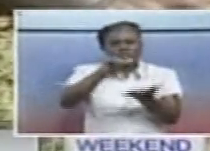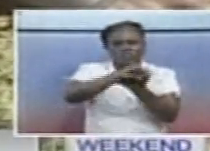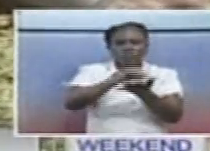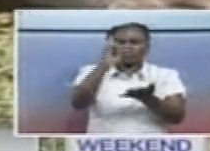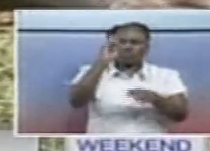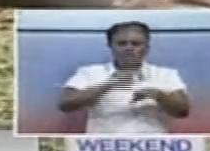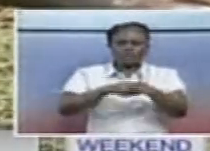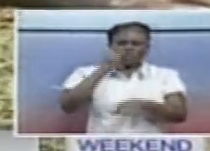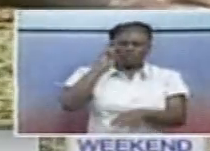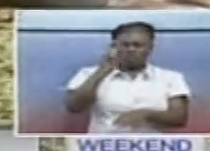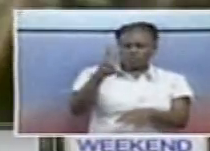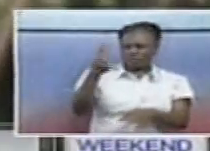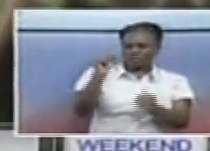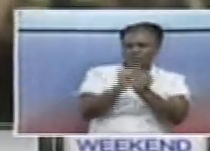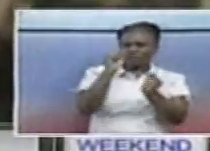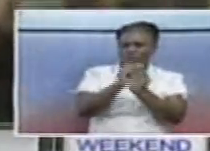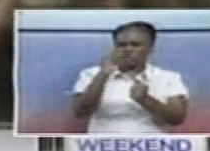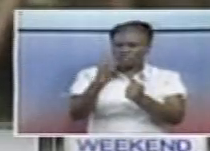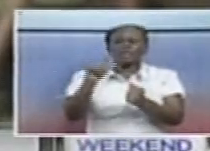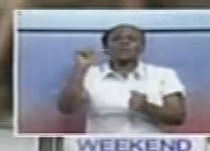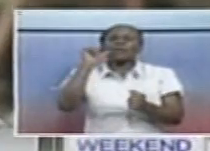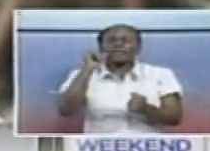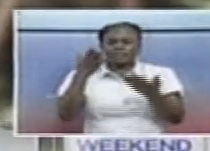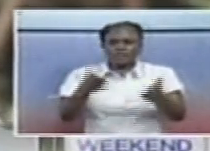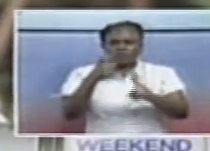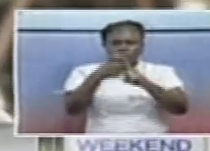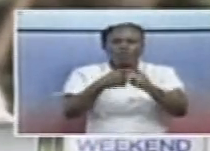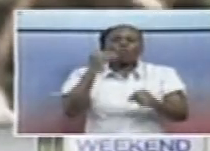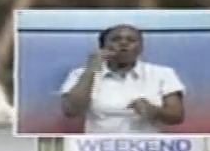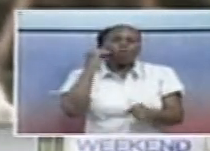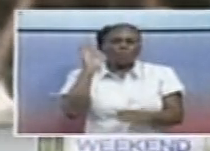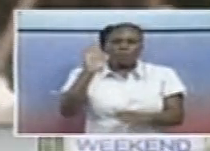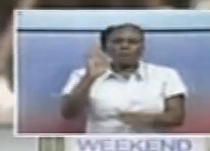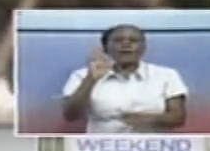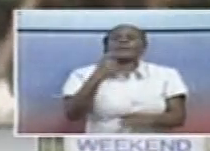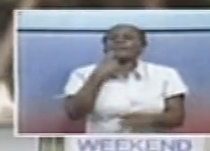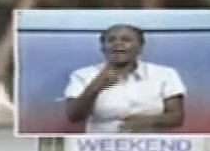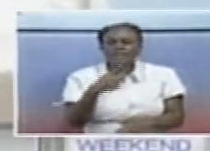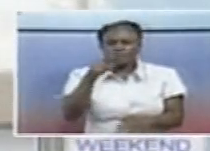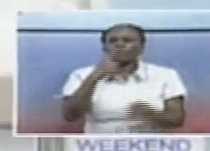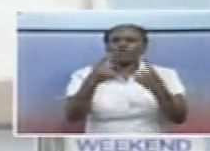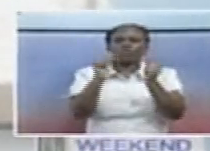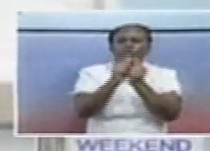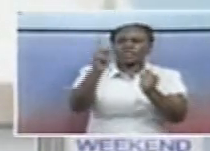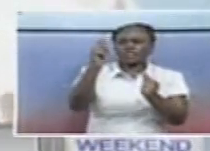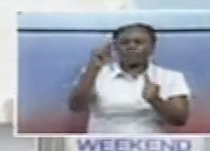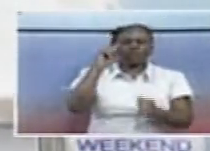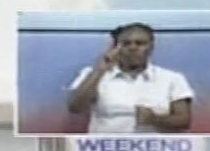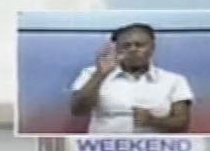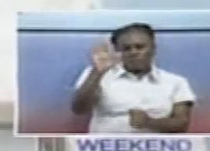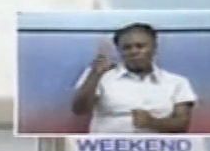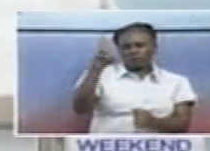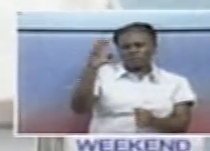times, will be watching the 2014 edition of the London Marathon from his Nandi Hills home, from where he spoke to KTN about his views on